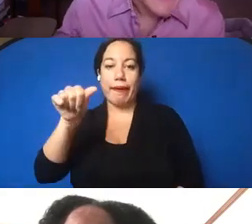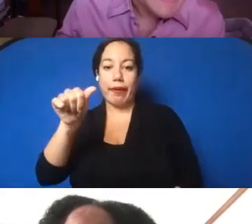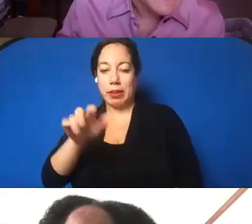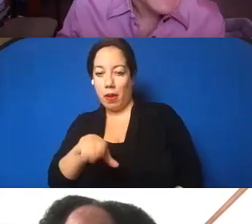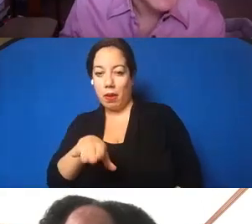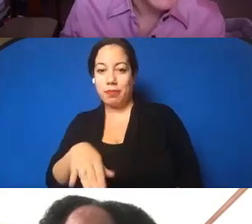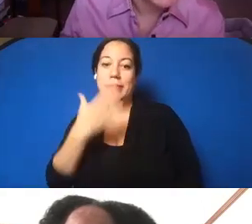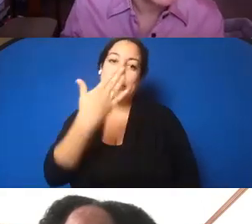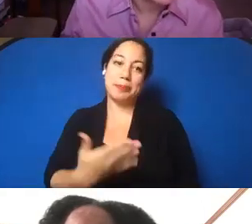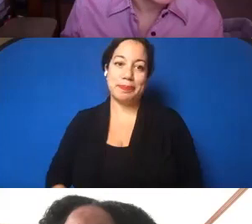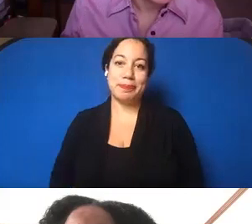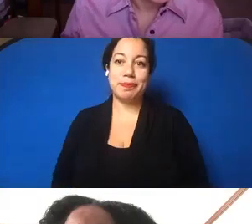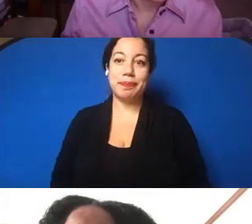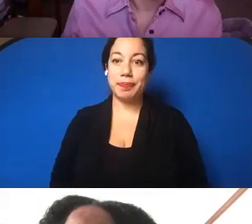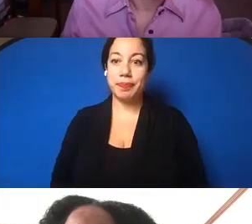Gracias.